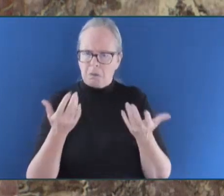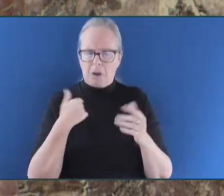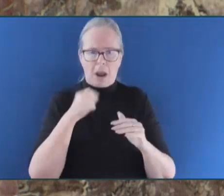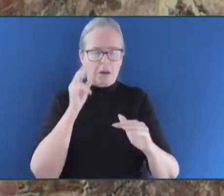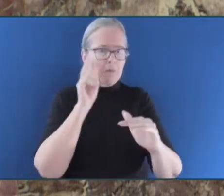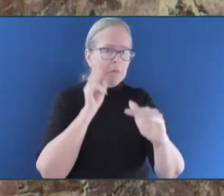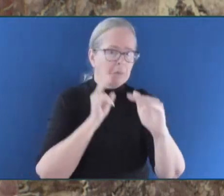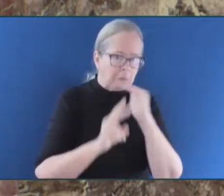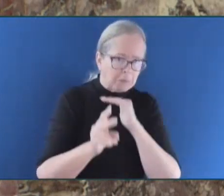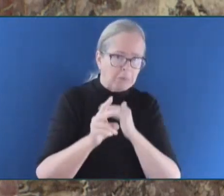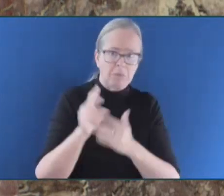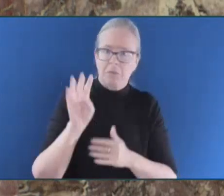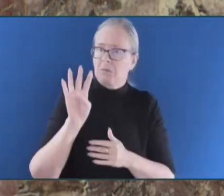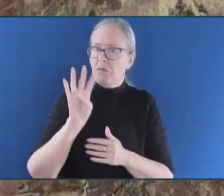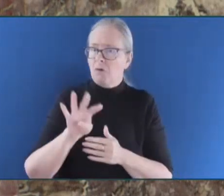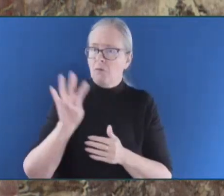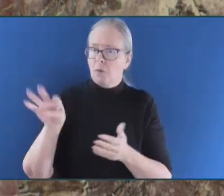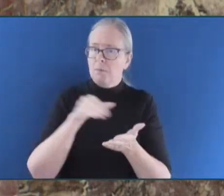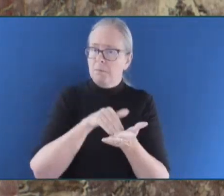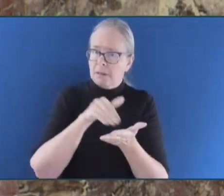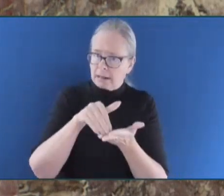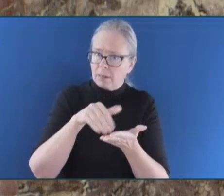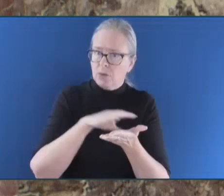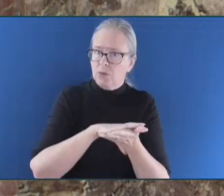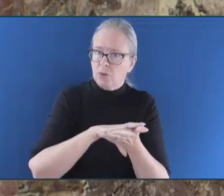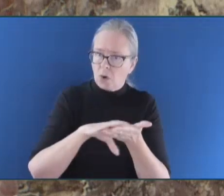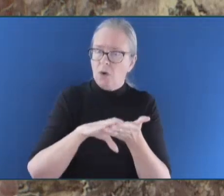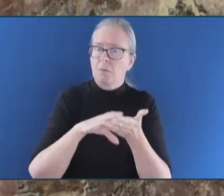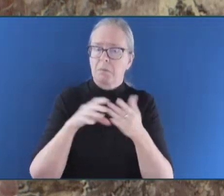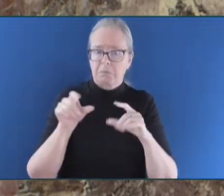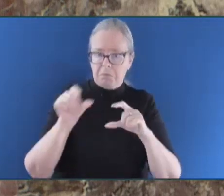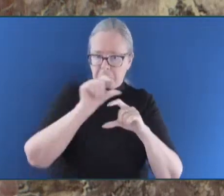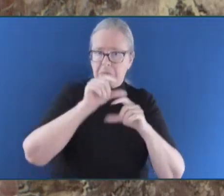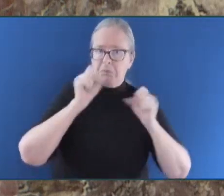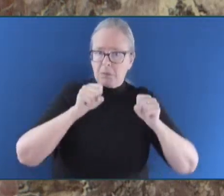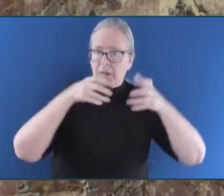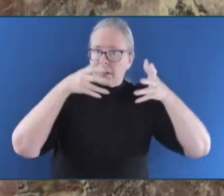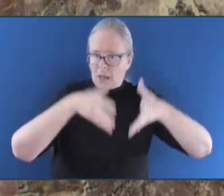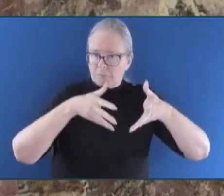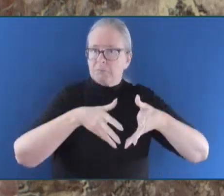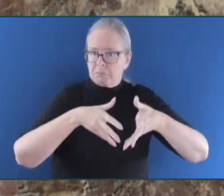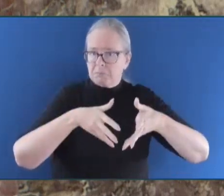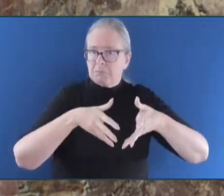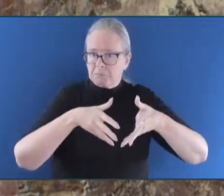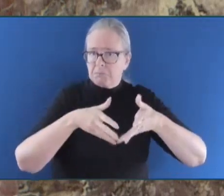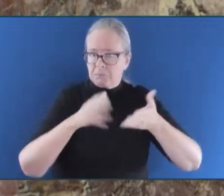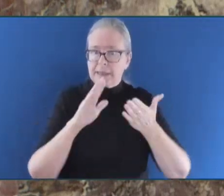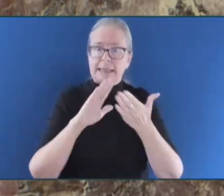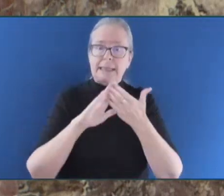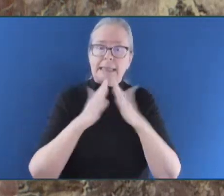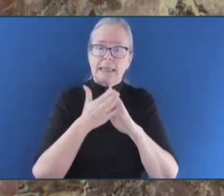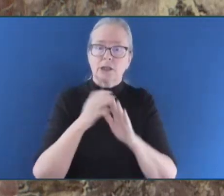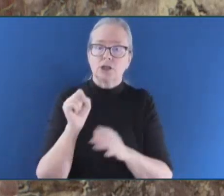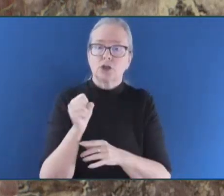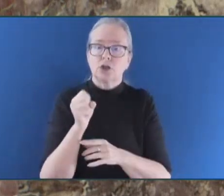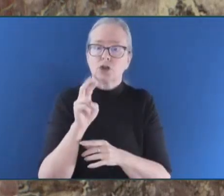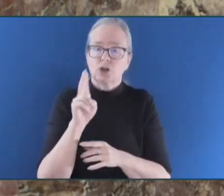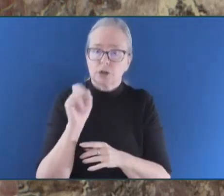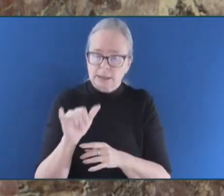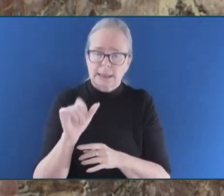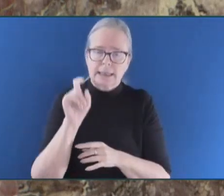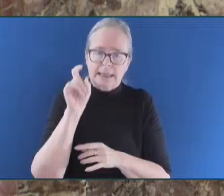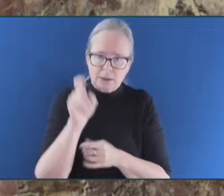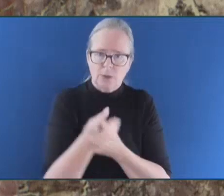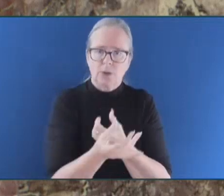Speaker. What the City of Surrey needs to do is to get on with the transition, stop wasting taxpayers' money